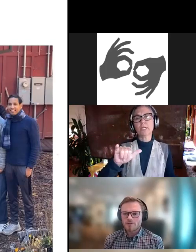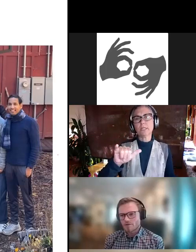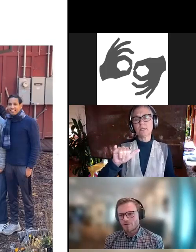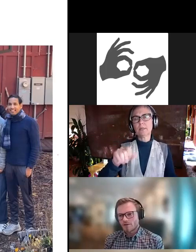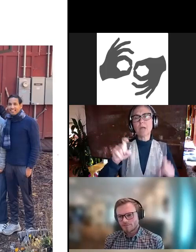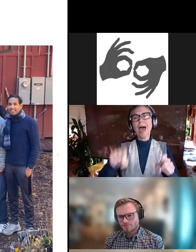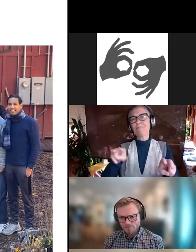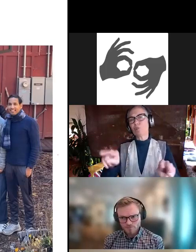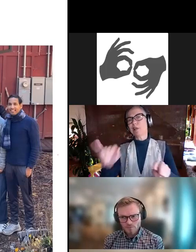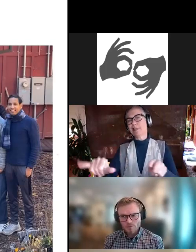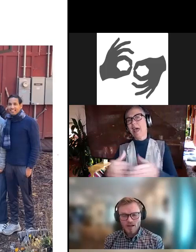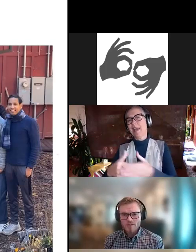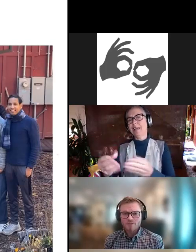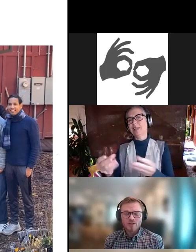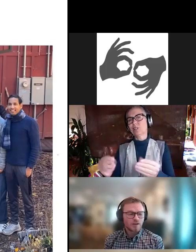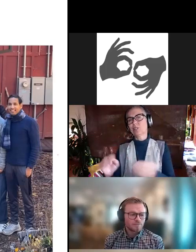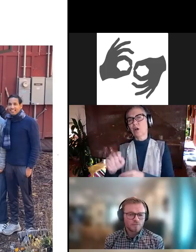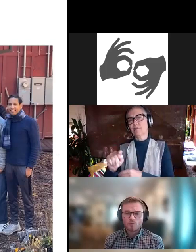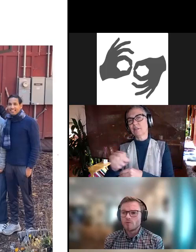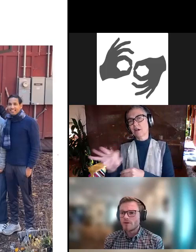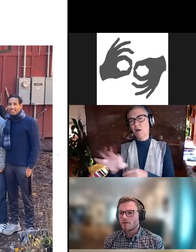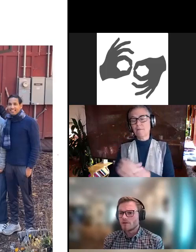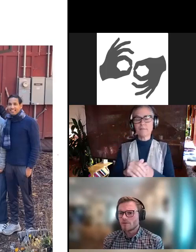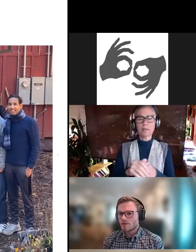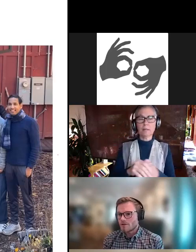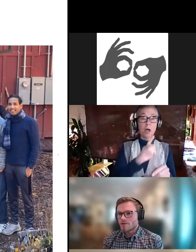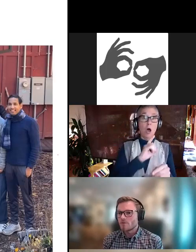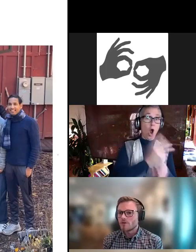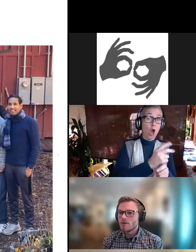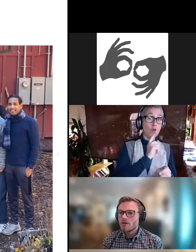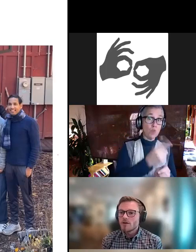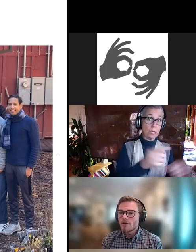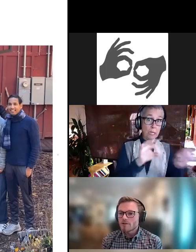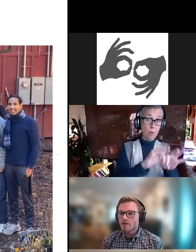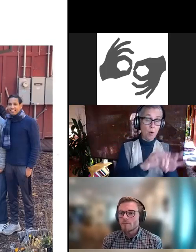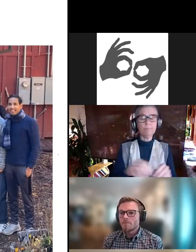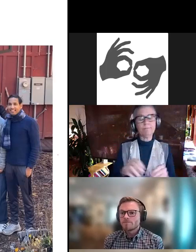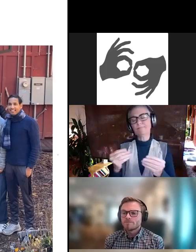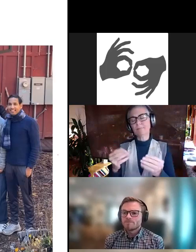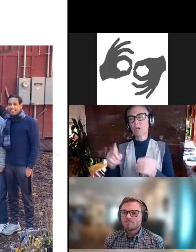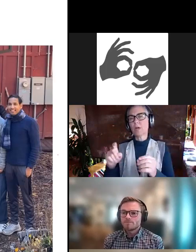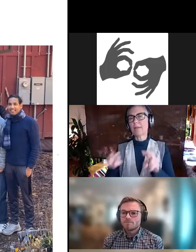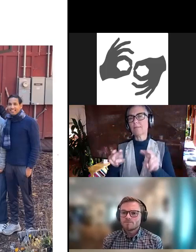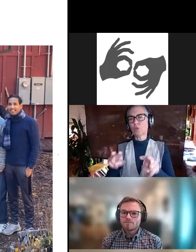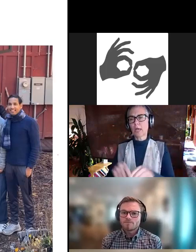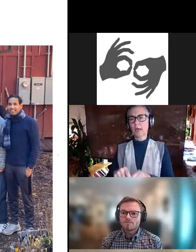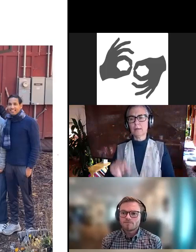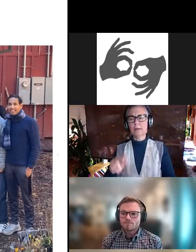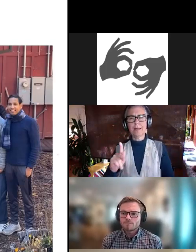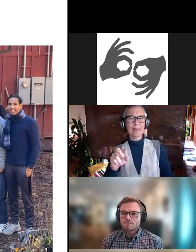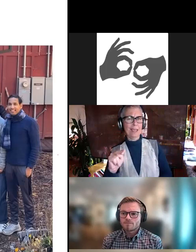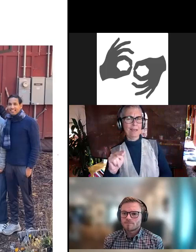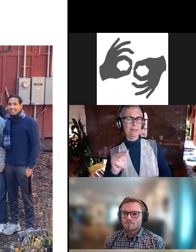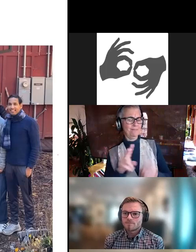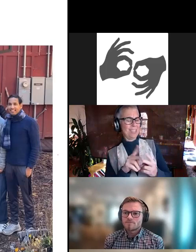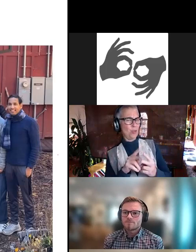is this cutoff. But yeah, a soft cutoff would be a sensible next step. Yeah, but either way, how